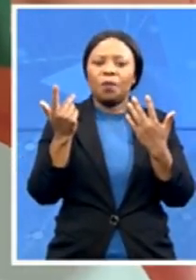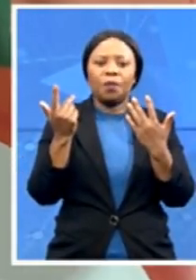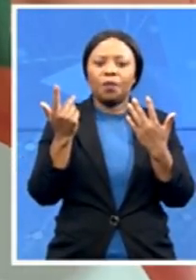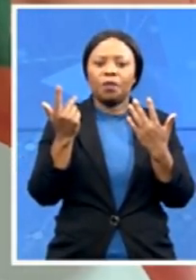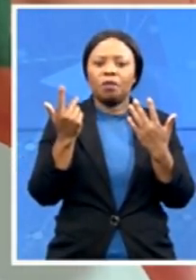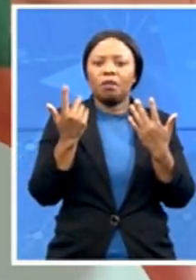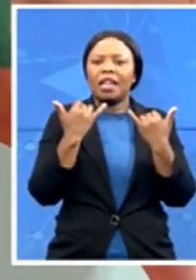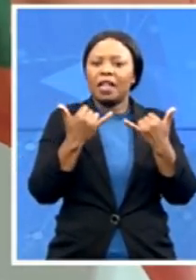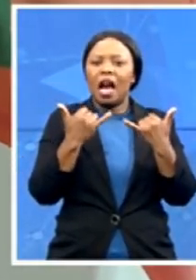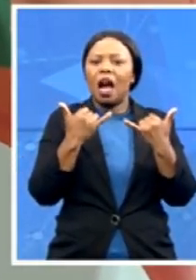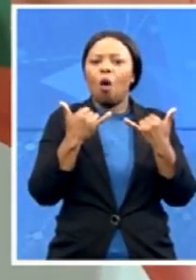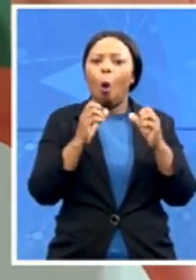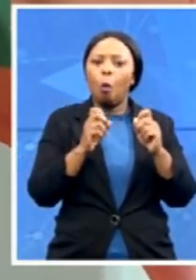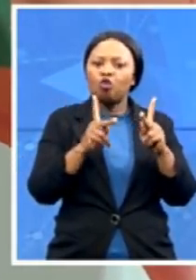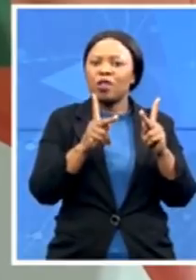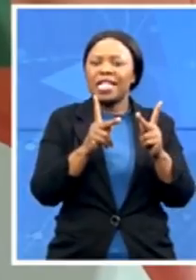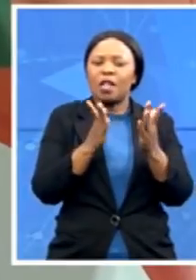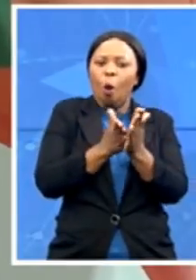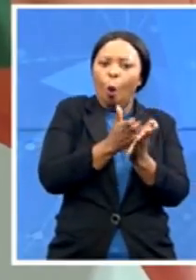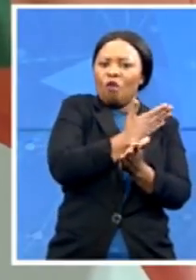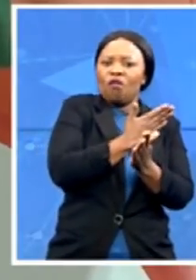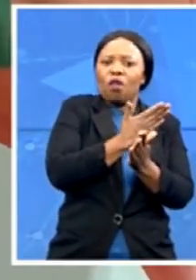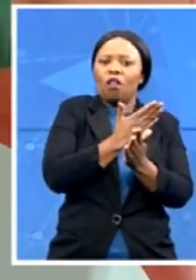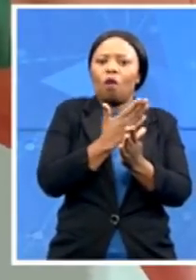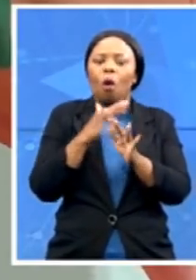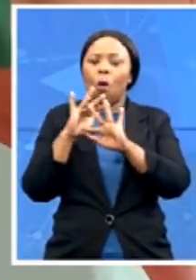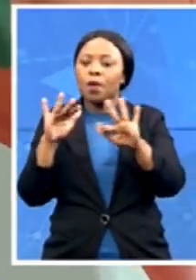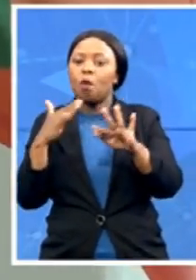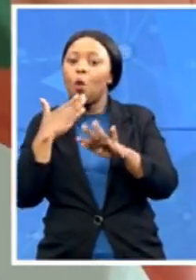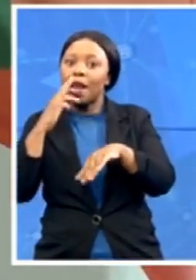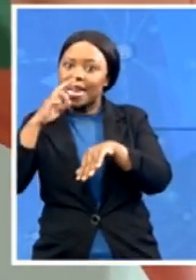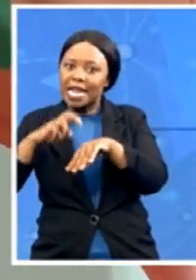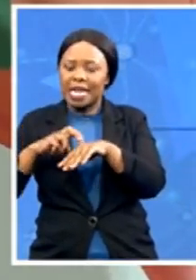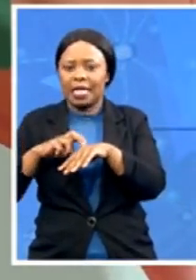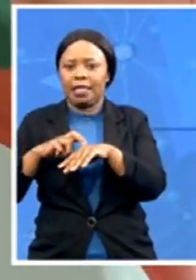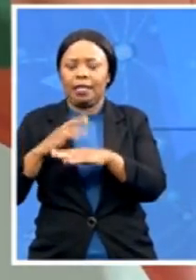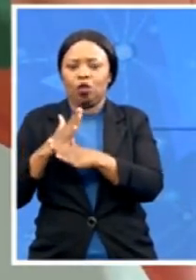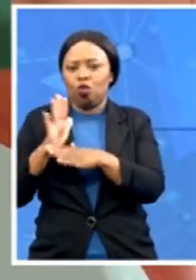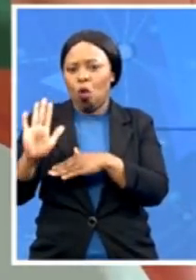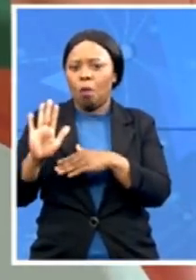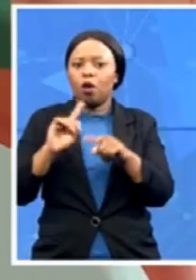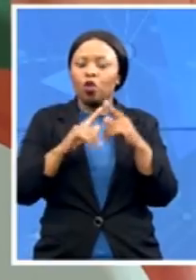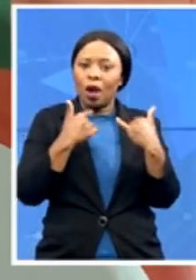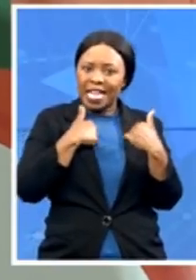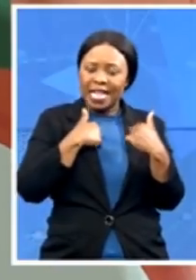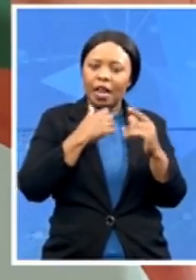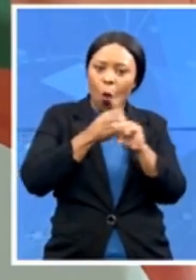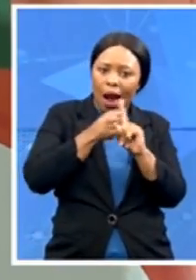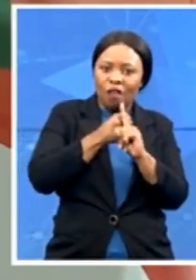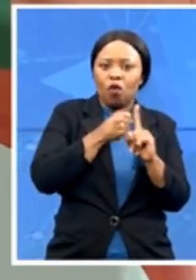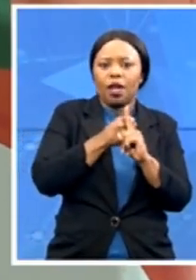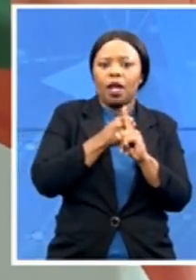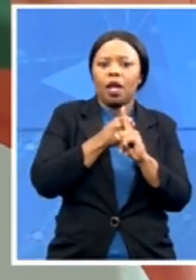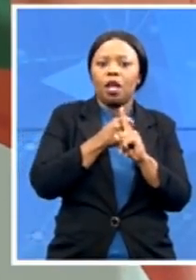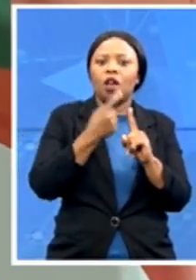UDM municipalities will therefore advocate for tax incentives to